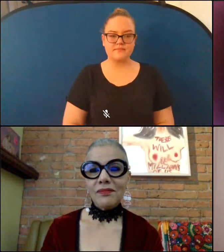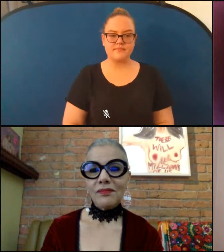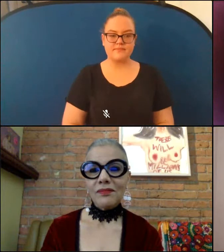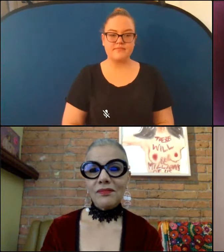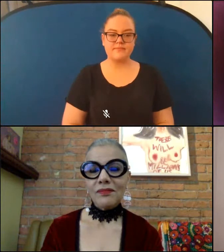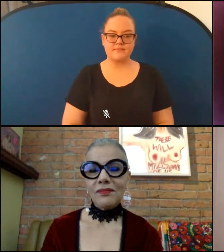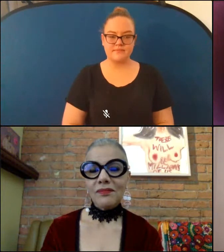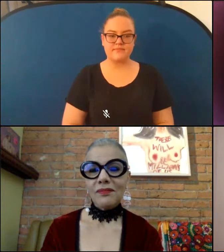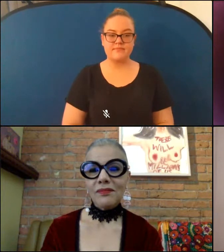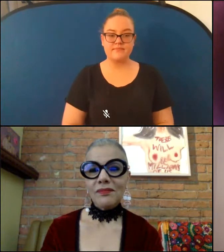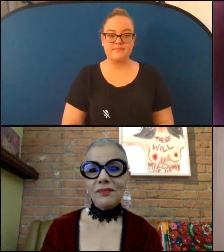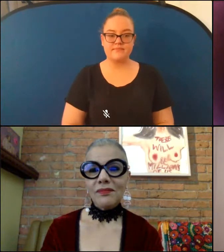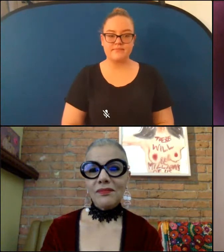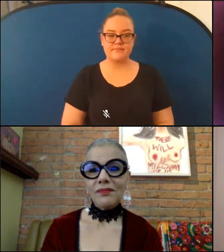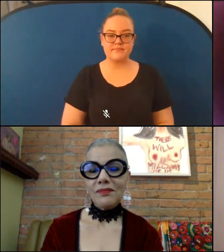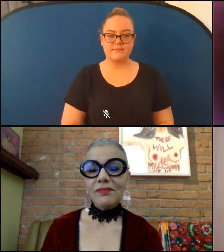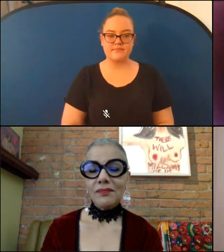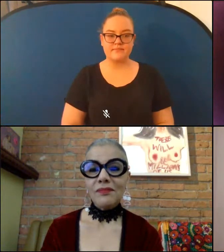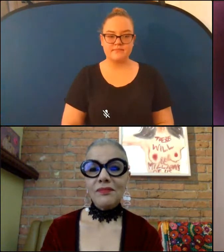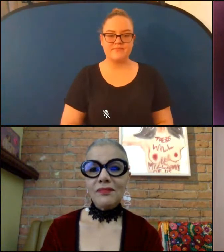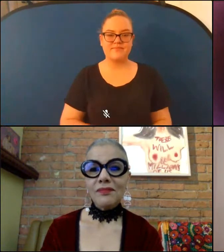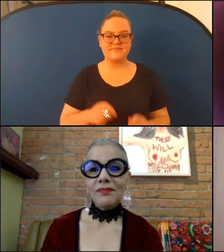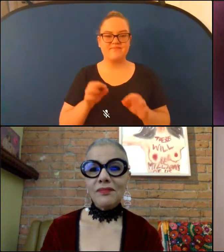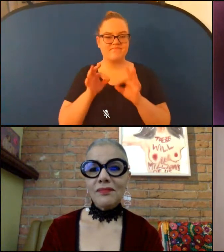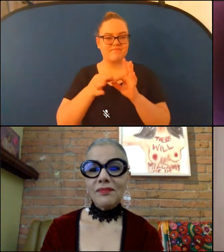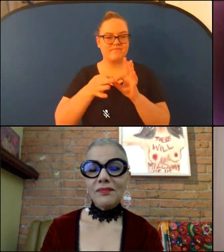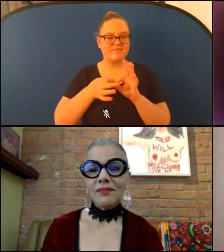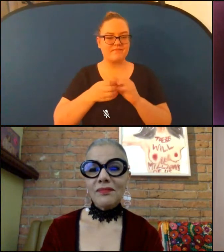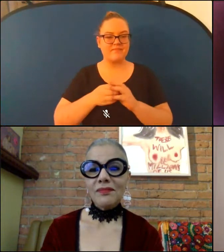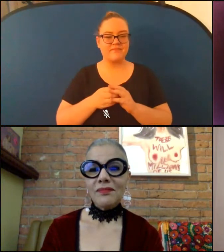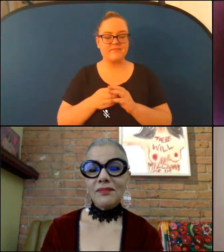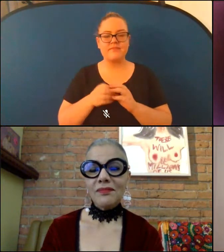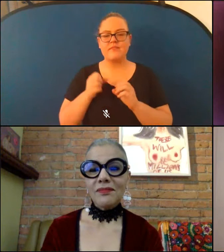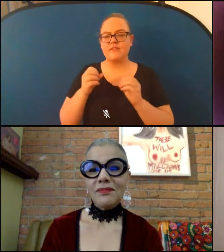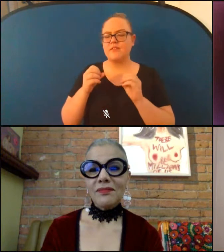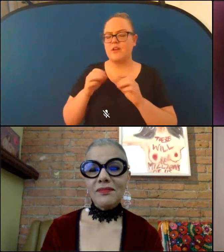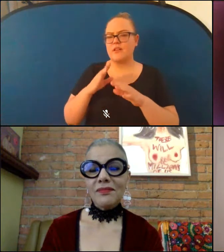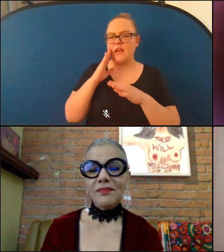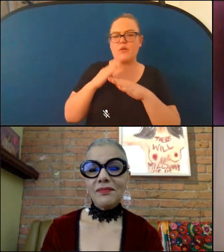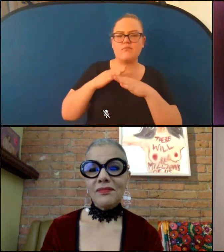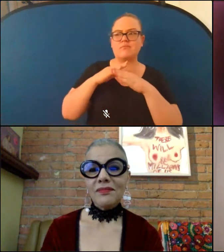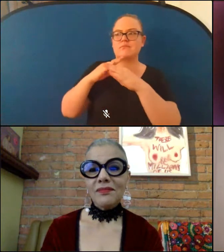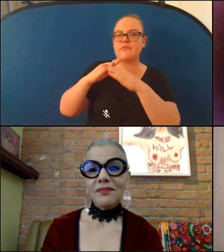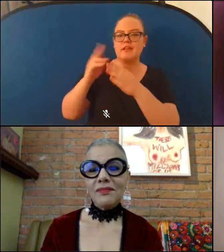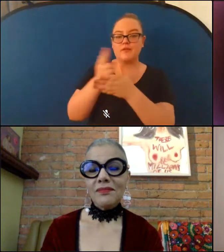swarthy, barbarous other, and so, you know, and defend the holy city against them. And,